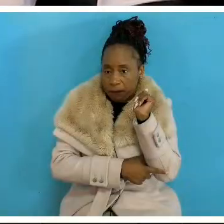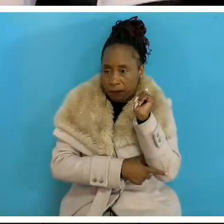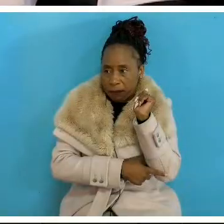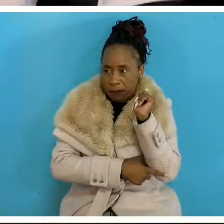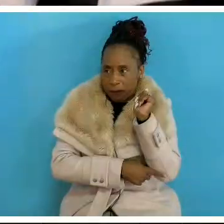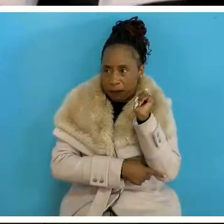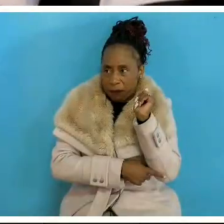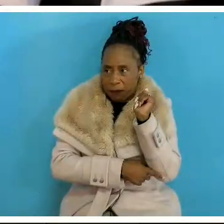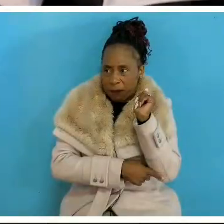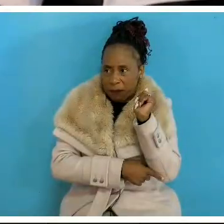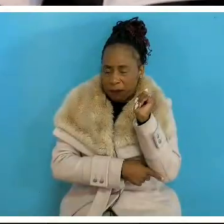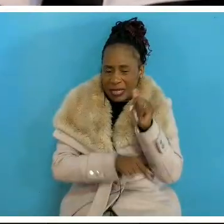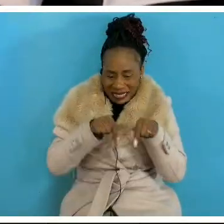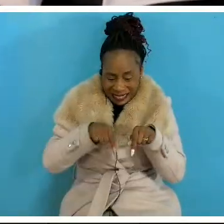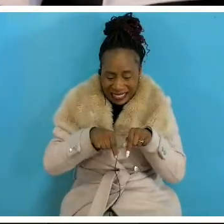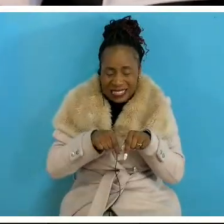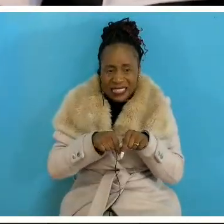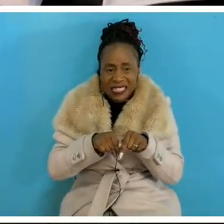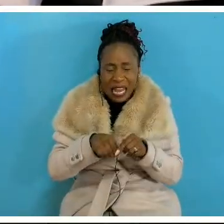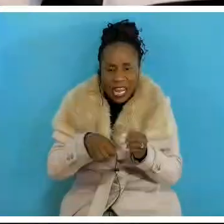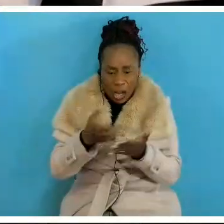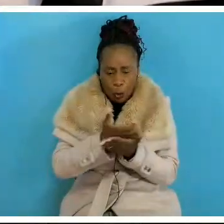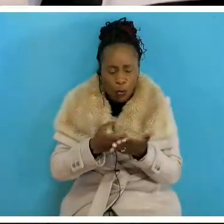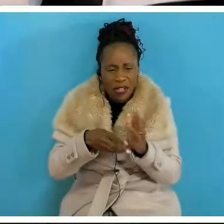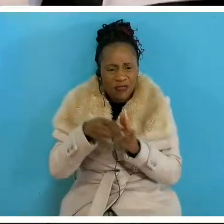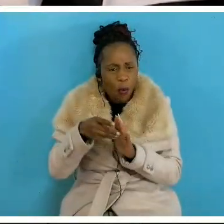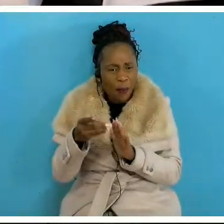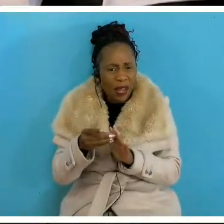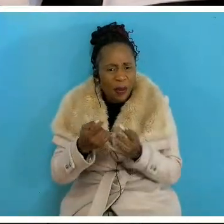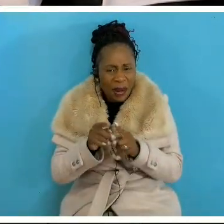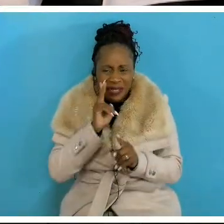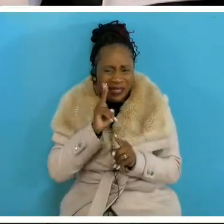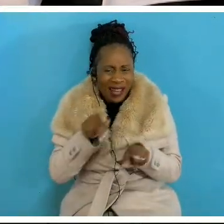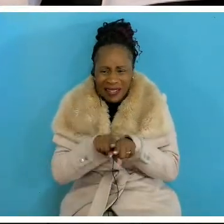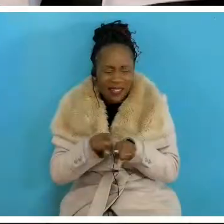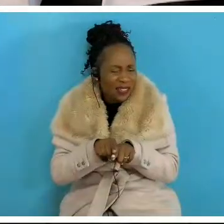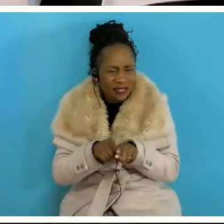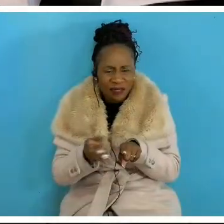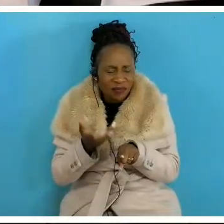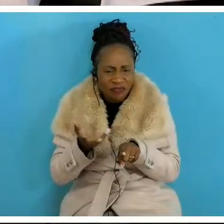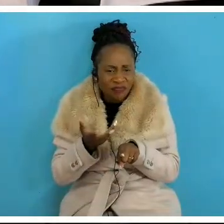this is economic development, but it seems as if you are